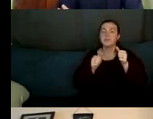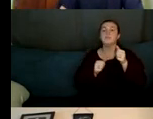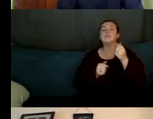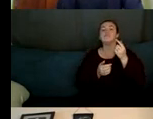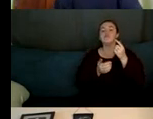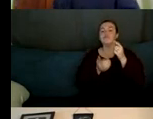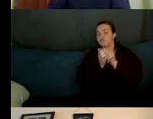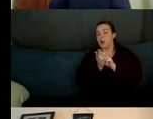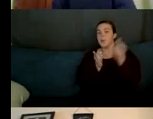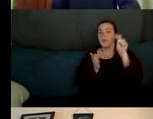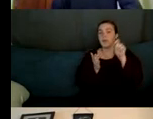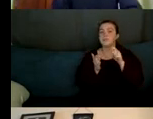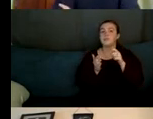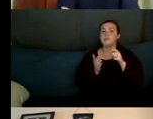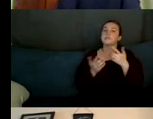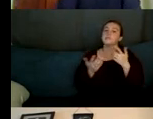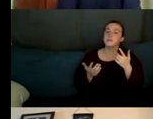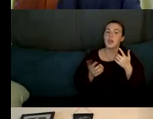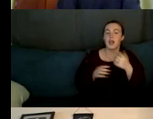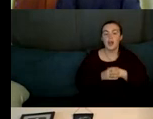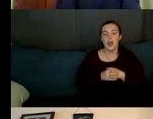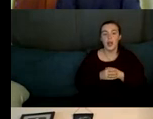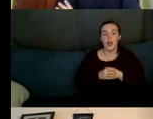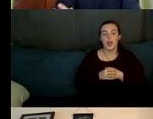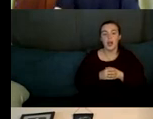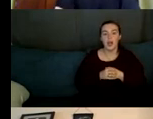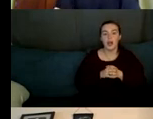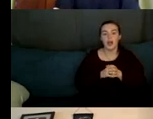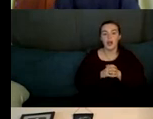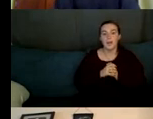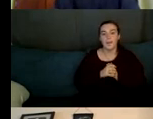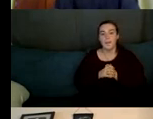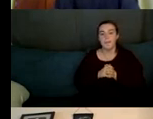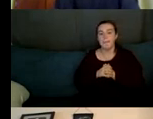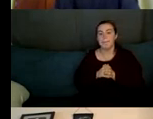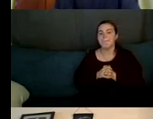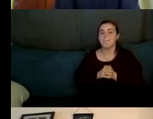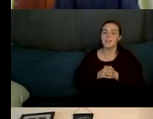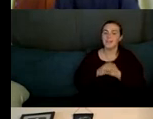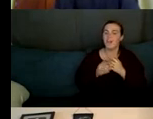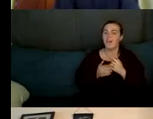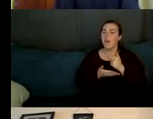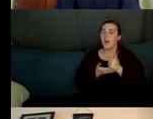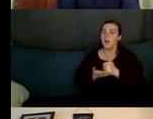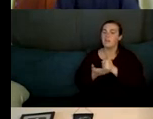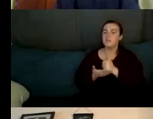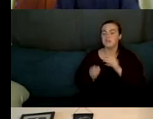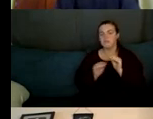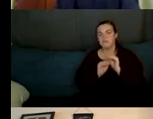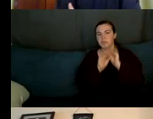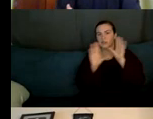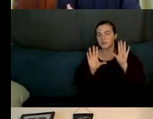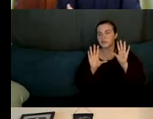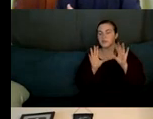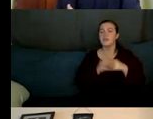creating reminders is a co-host. It just keeps things a little bit cleaner. Unfortunately,